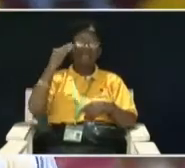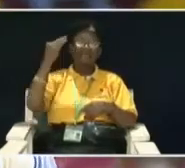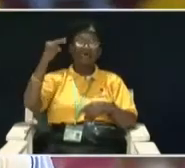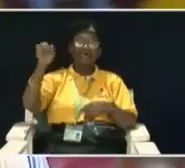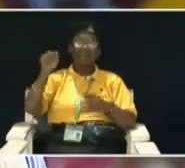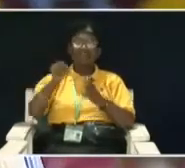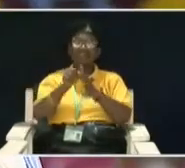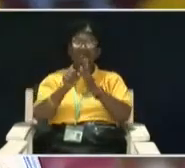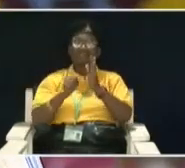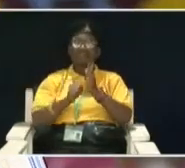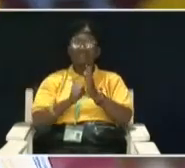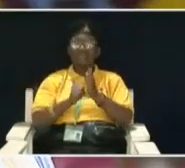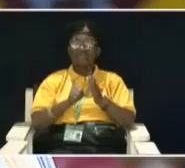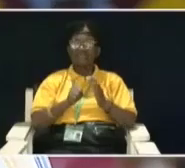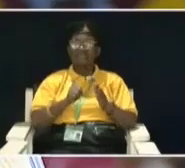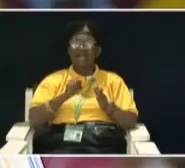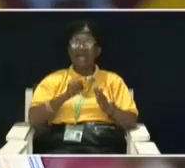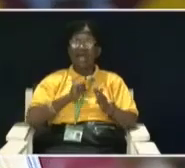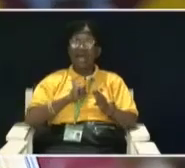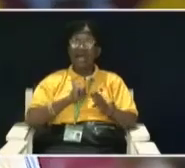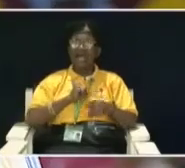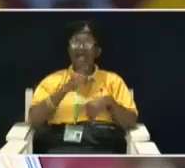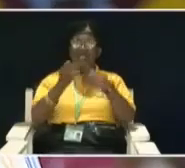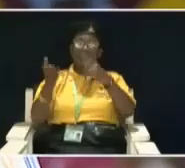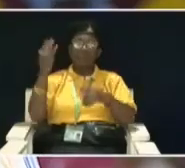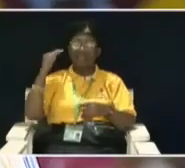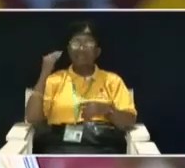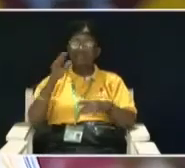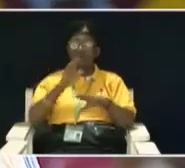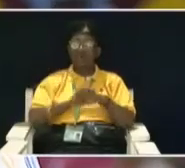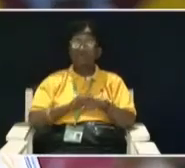And I went at his invitation.